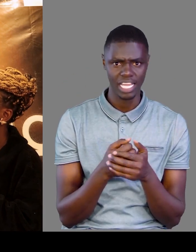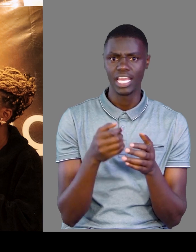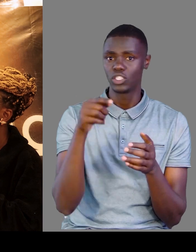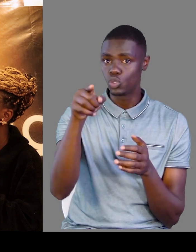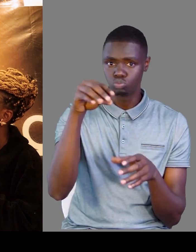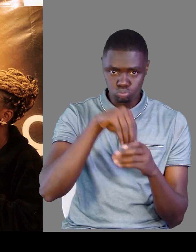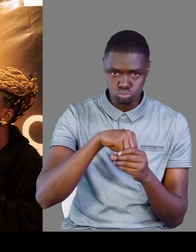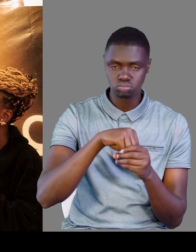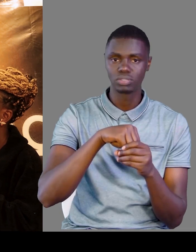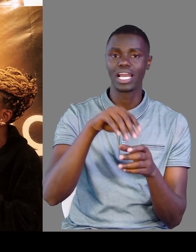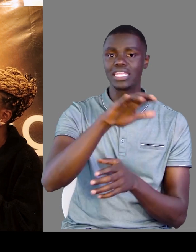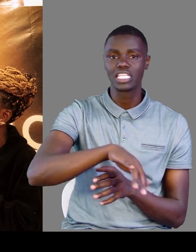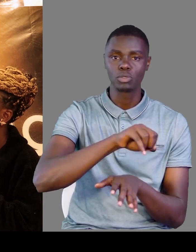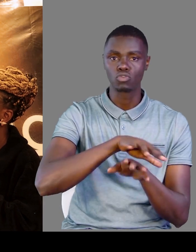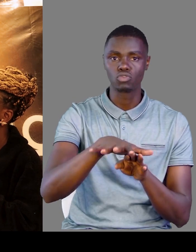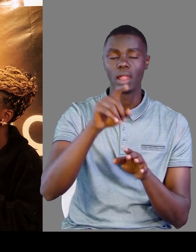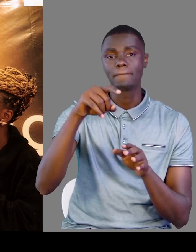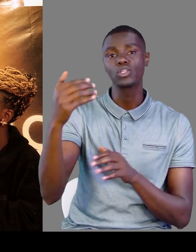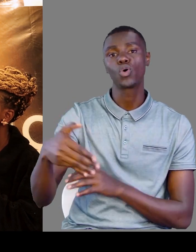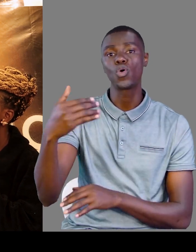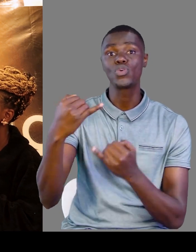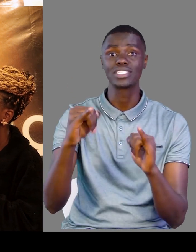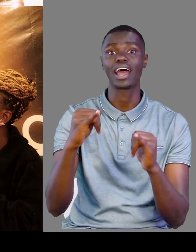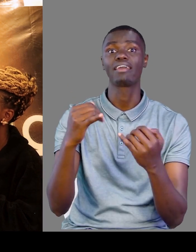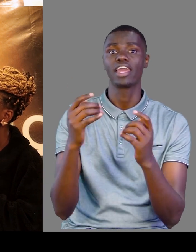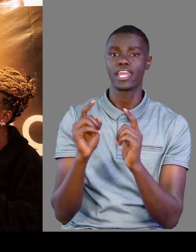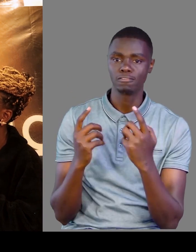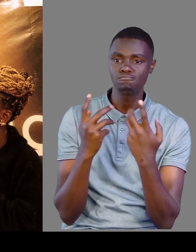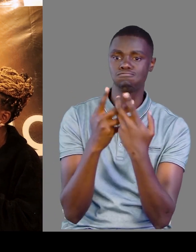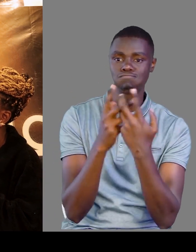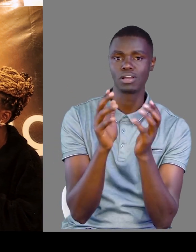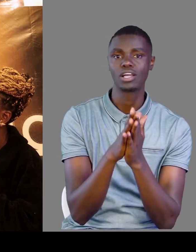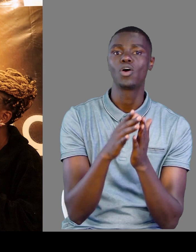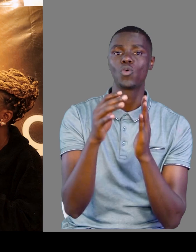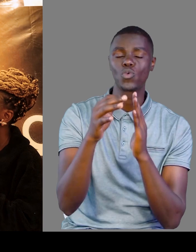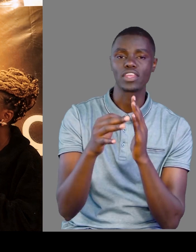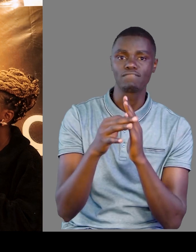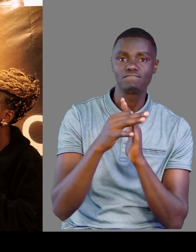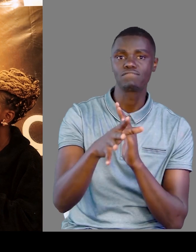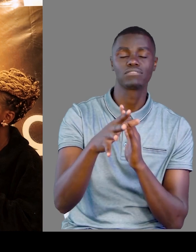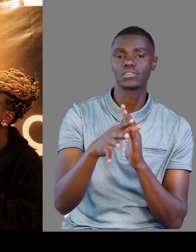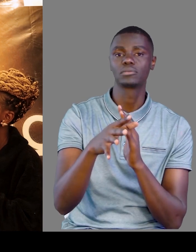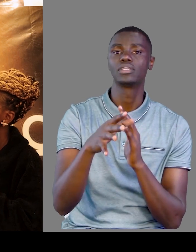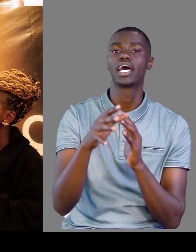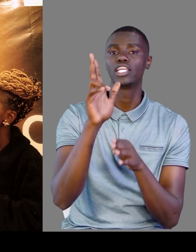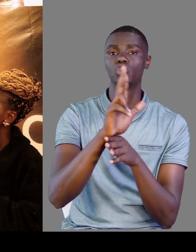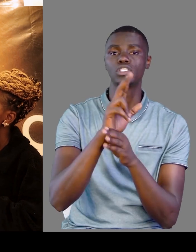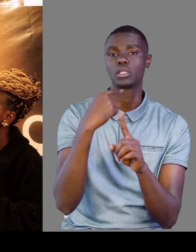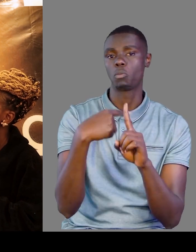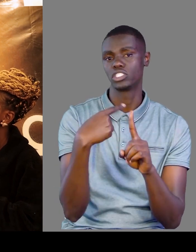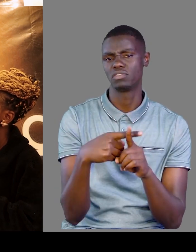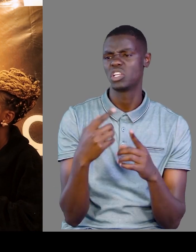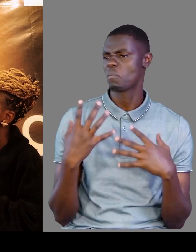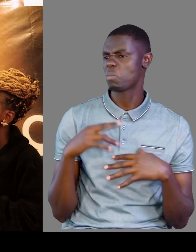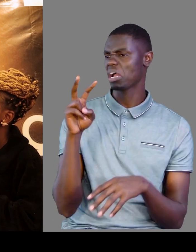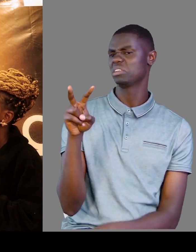that space of influence, you must always try and catch up with the trends and use it for the positive. So that people can always look at this thing and say, you